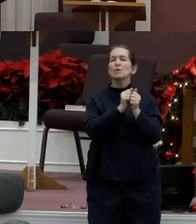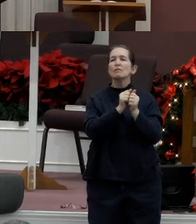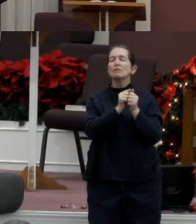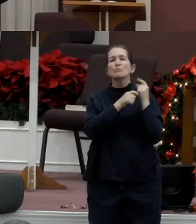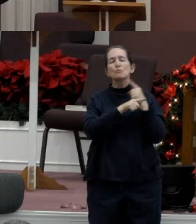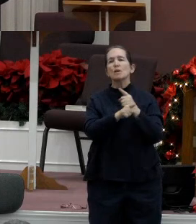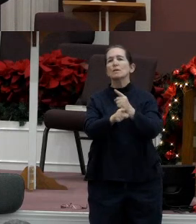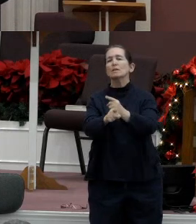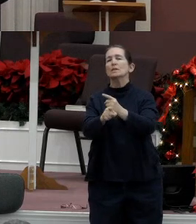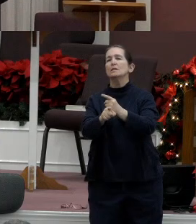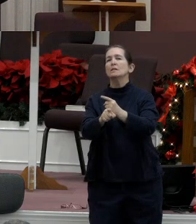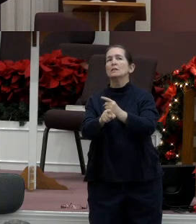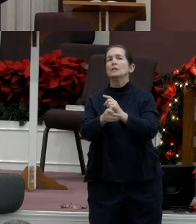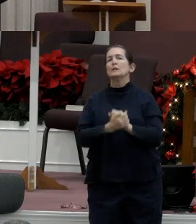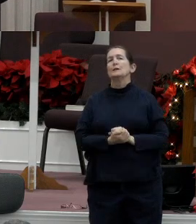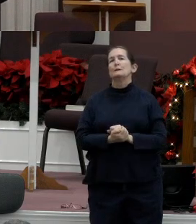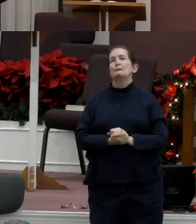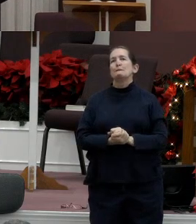regularly.